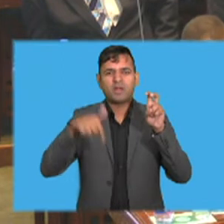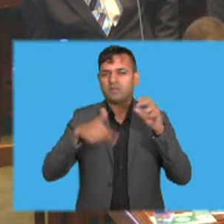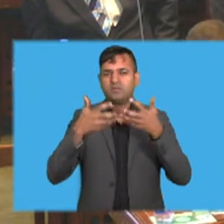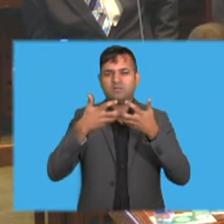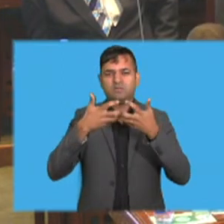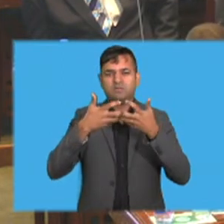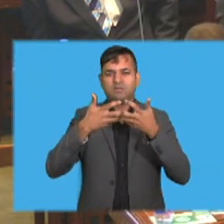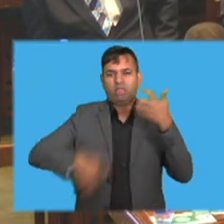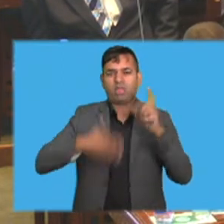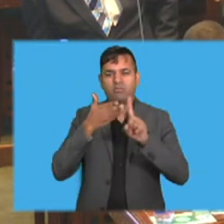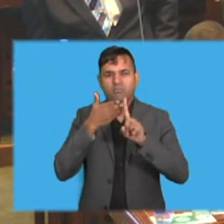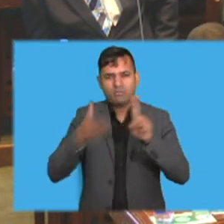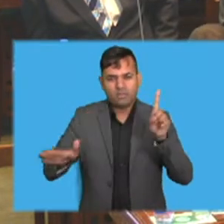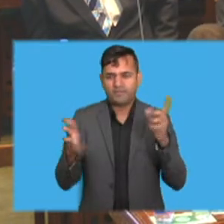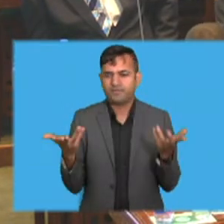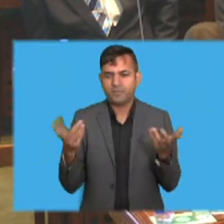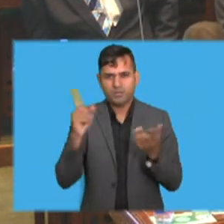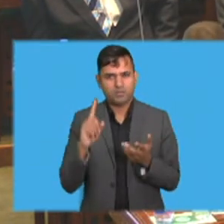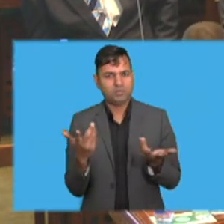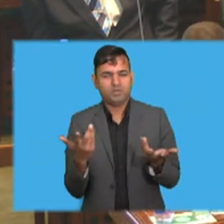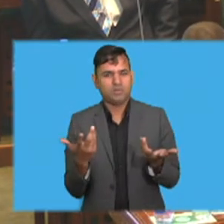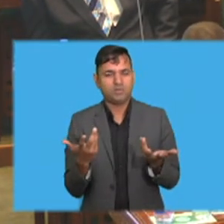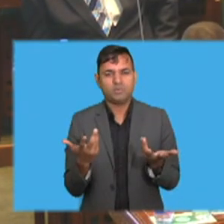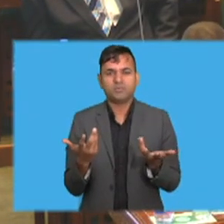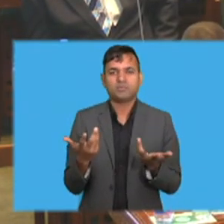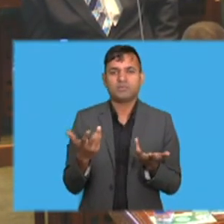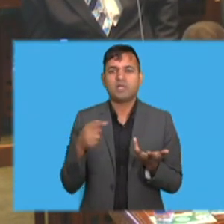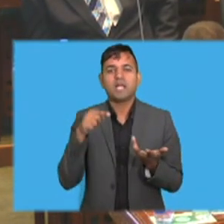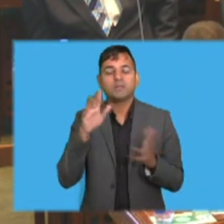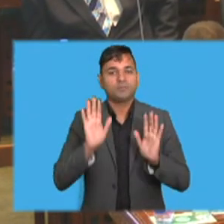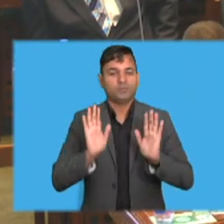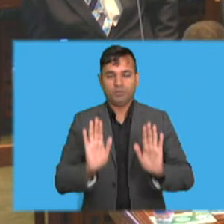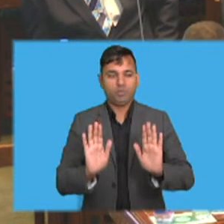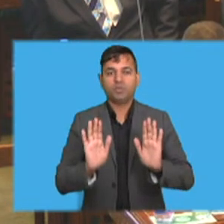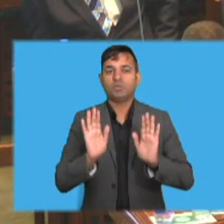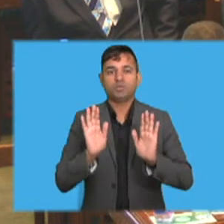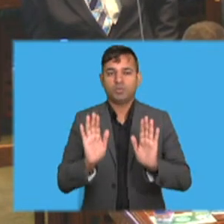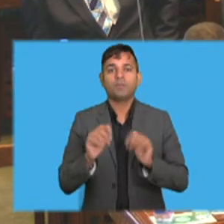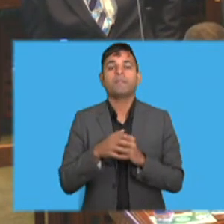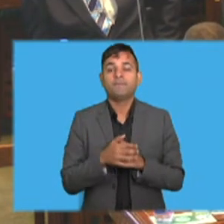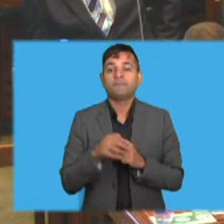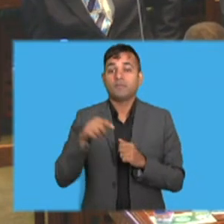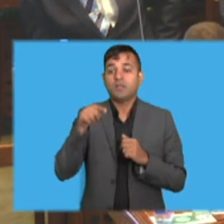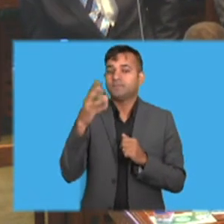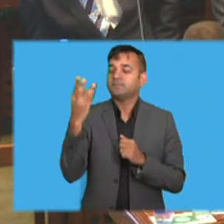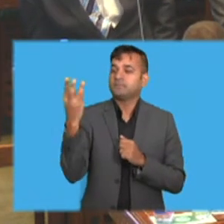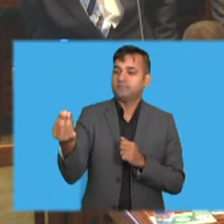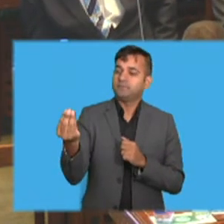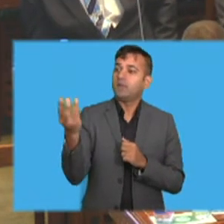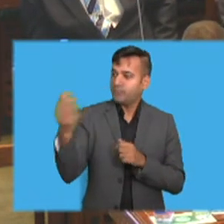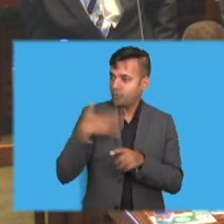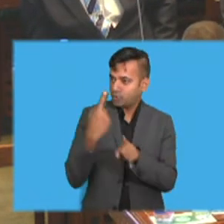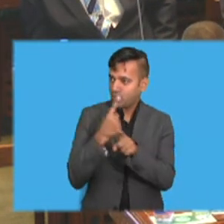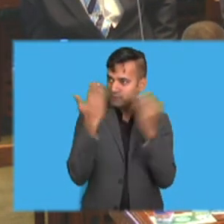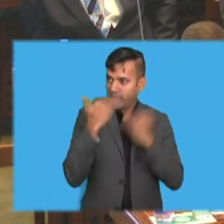Madam Speaker, it's a question to the Prime Minister. Point of order. You keep quiet. I'm addressing the Speaker. Yeah. That's my point